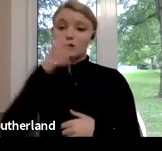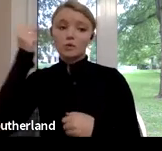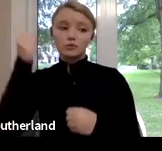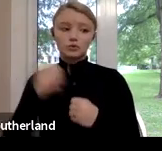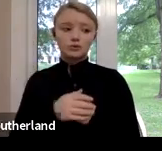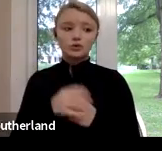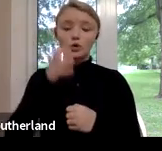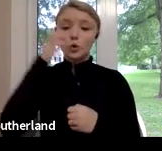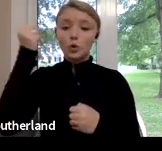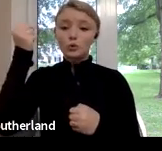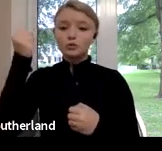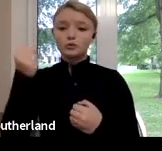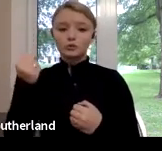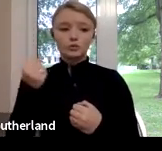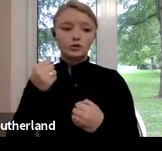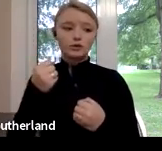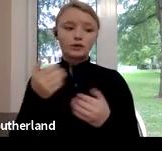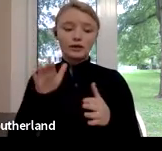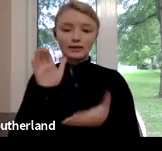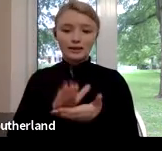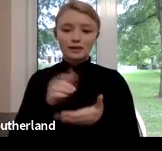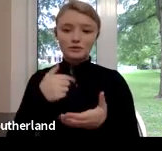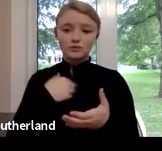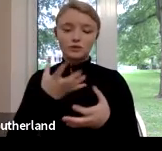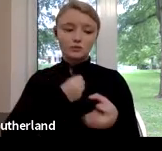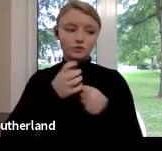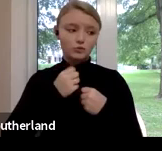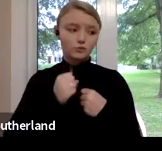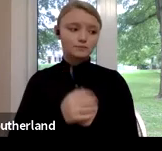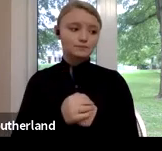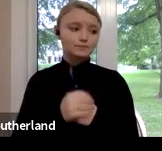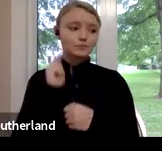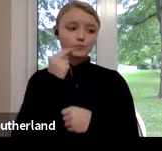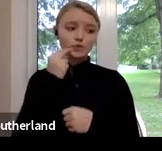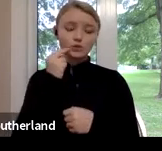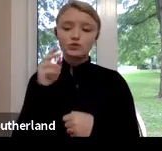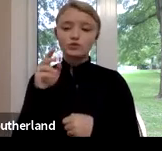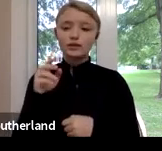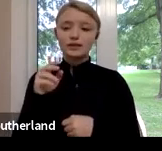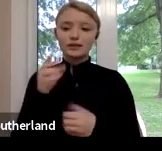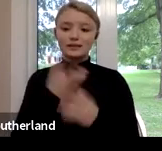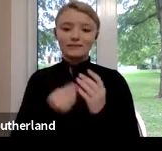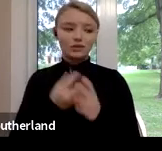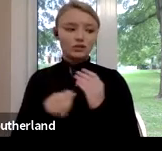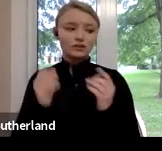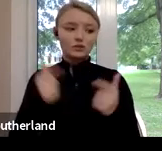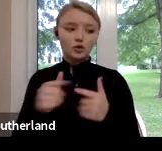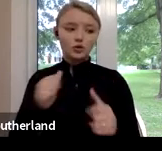Nutrient deficiencies hurt the way we perform our DNA. It can make